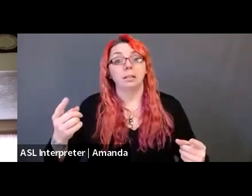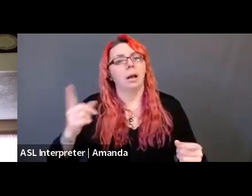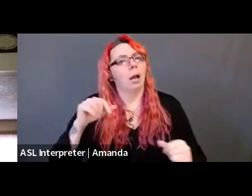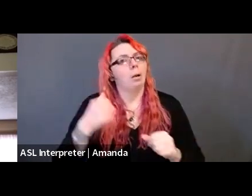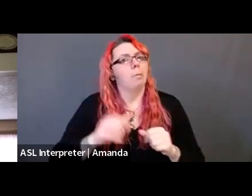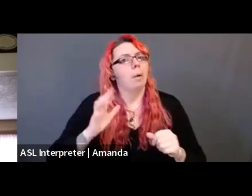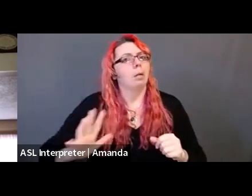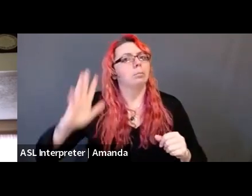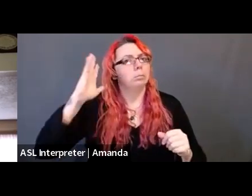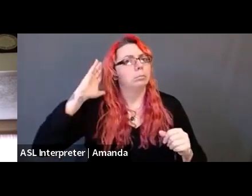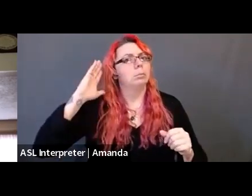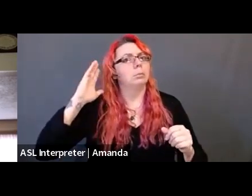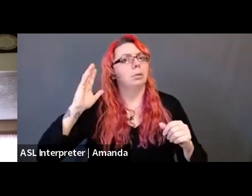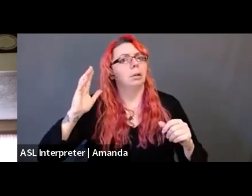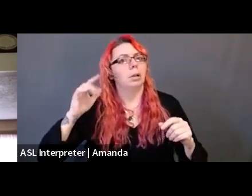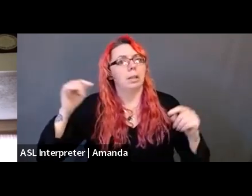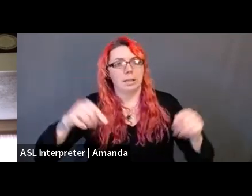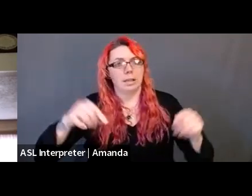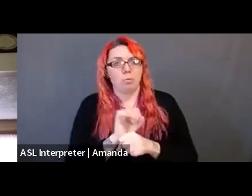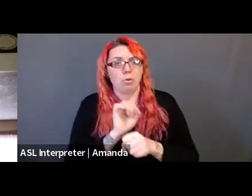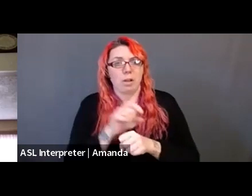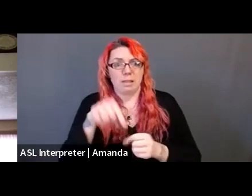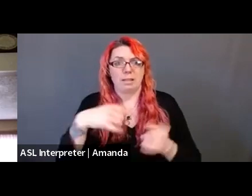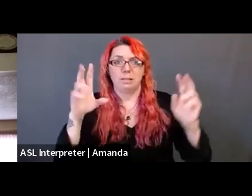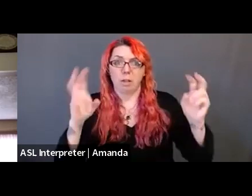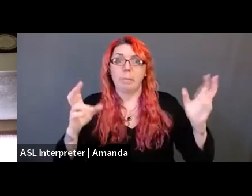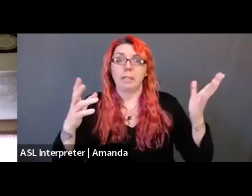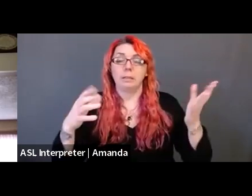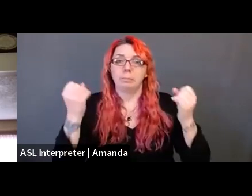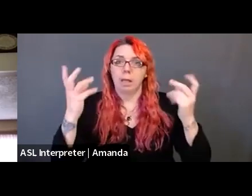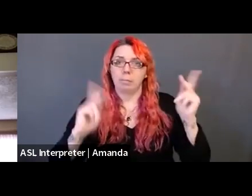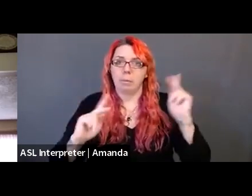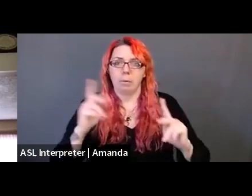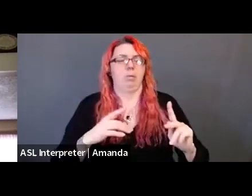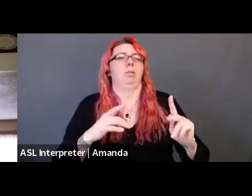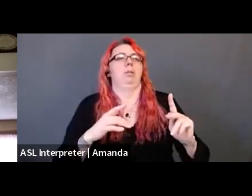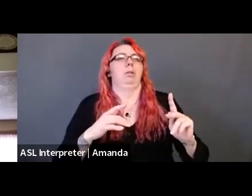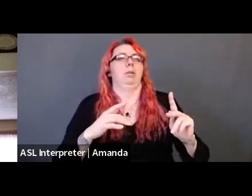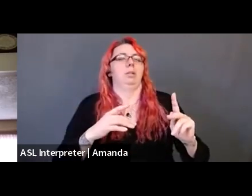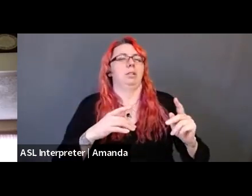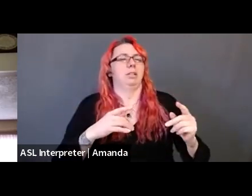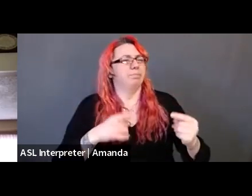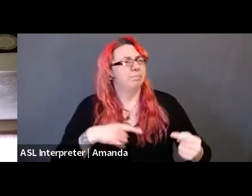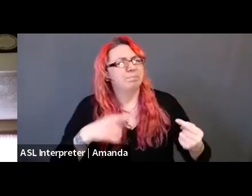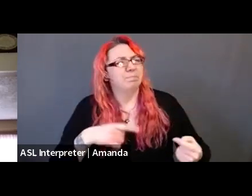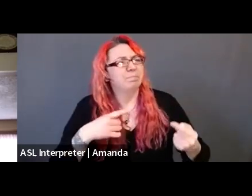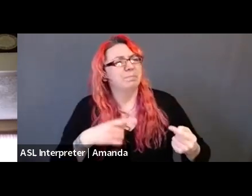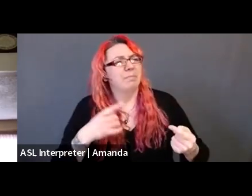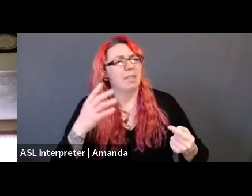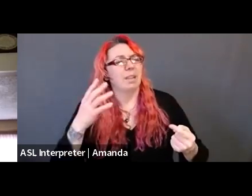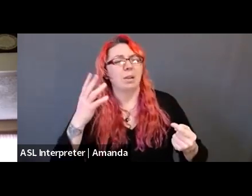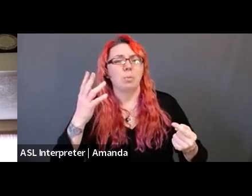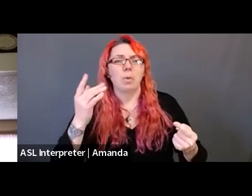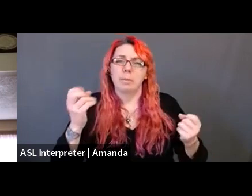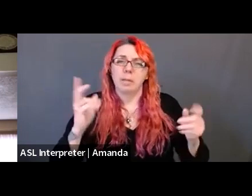with the idea of much of this work, because they felt it was stifling creativity, right? It was taking risks,